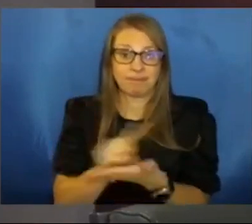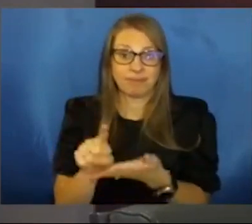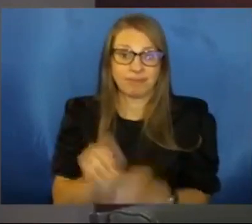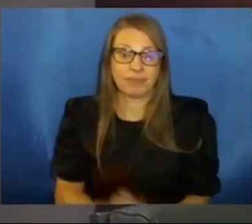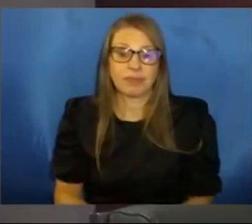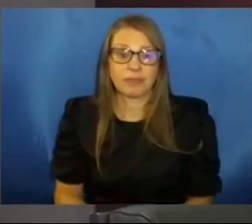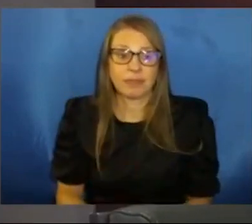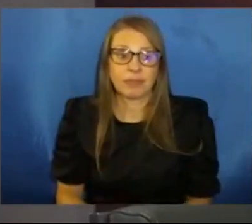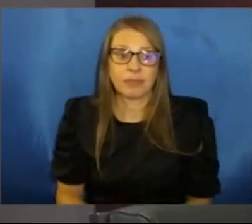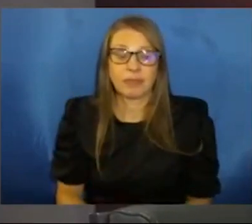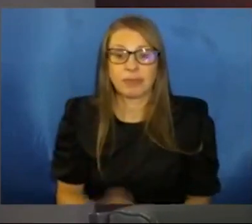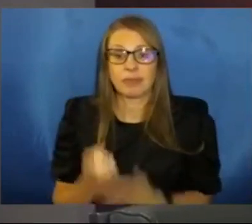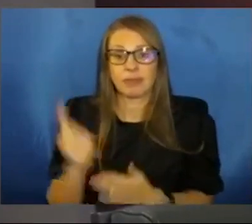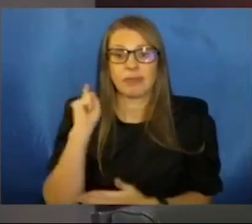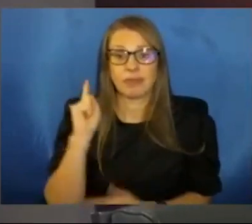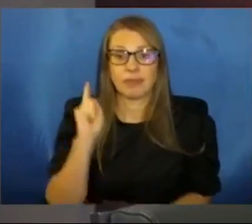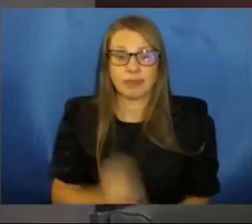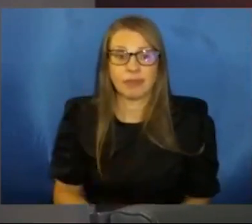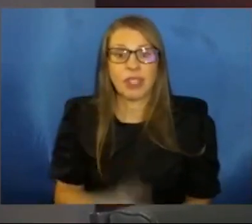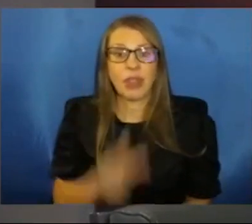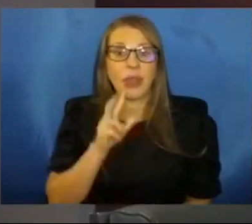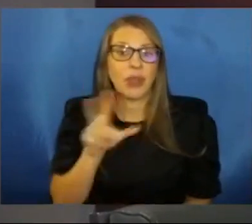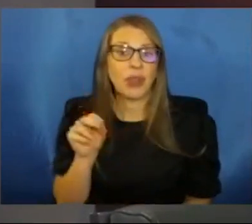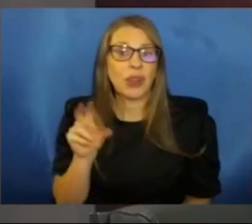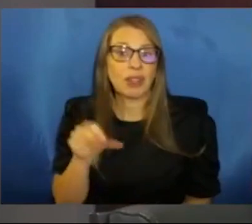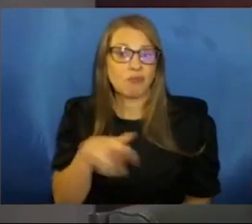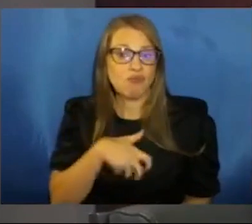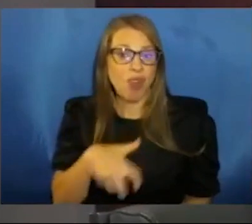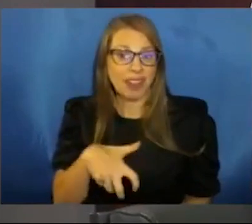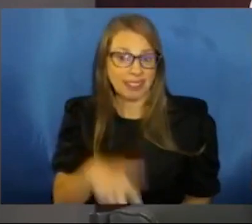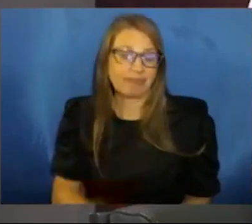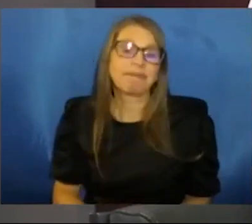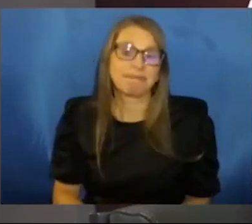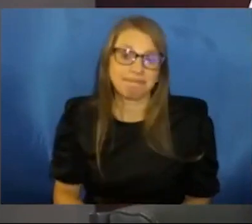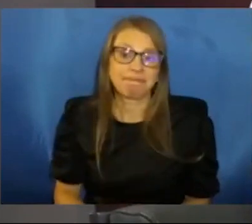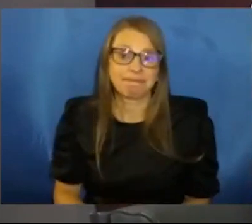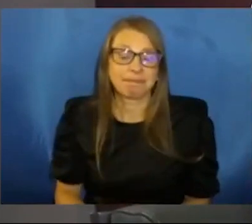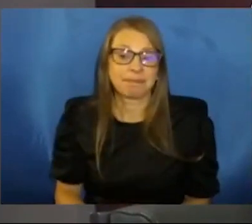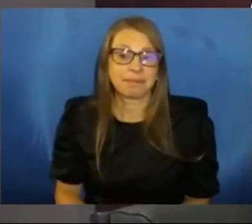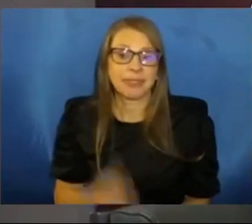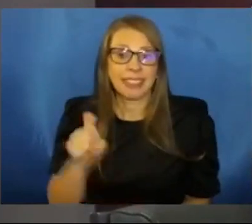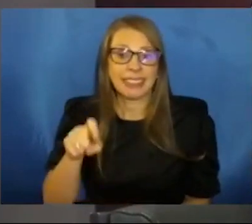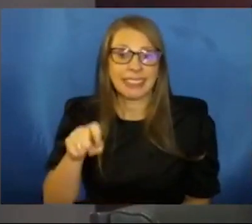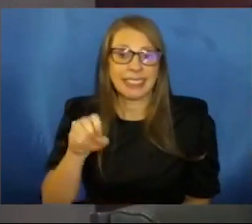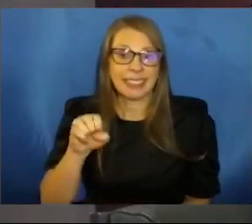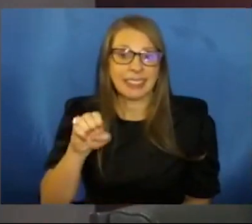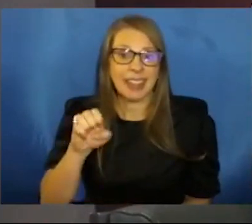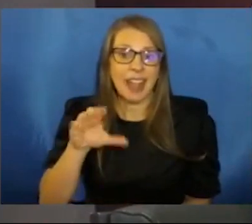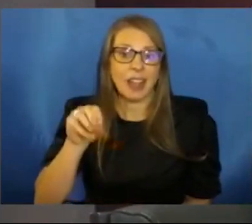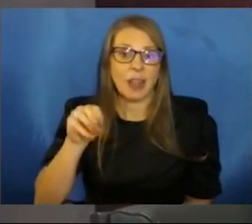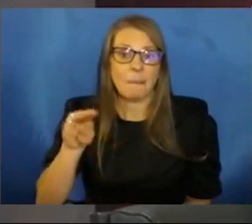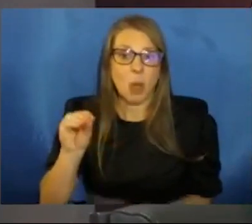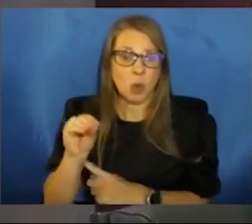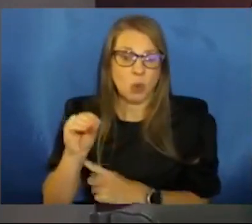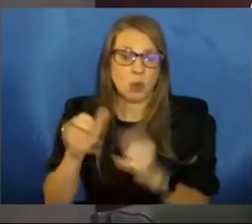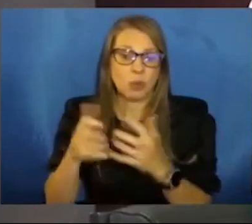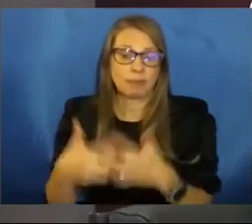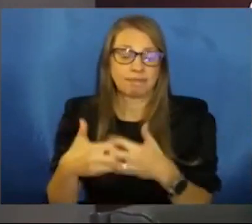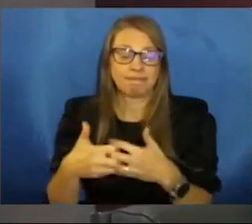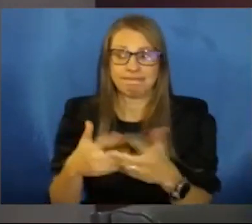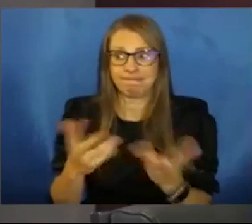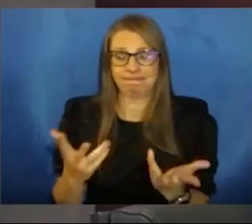least 3 pregnant or recently pregnant patients in their 20s that have needed that. In the metro area, just